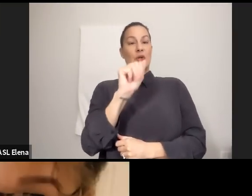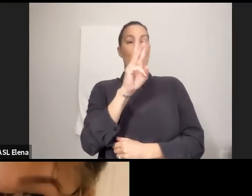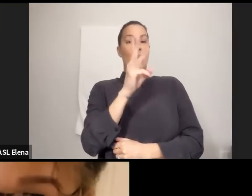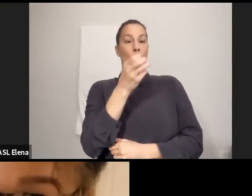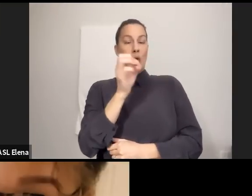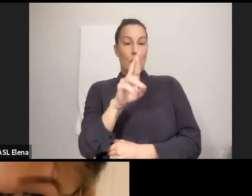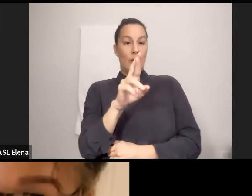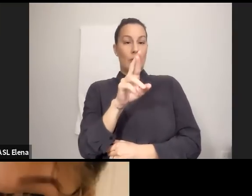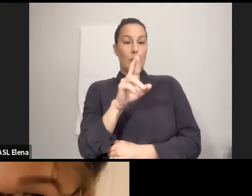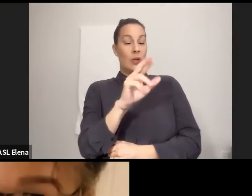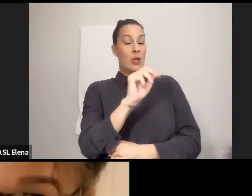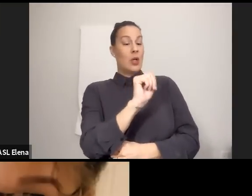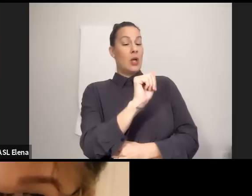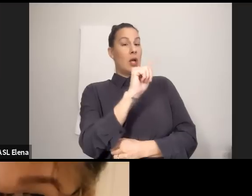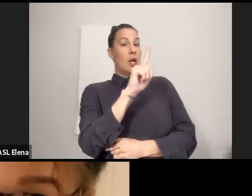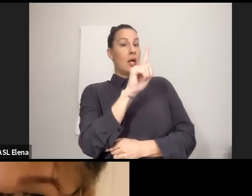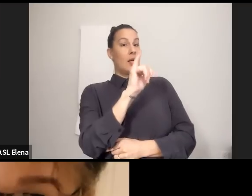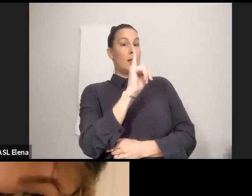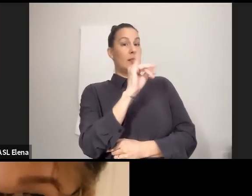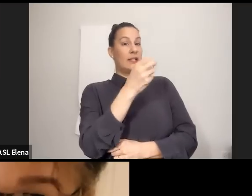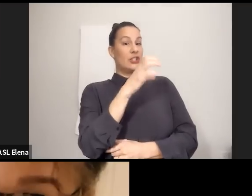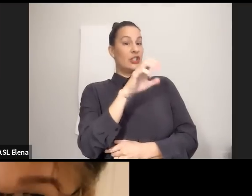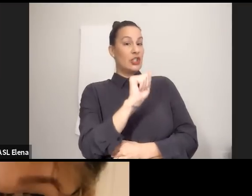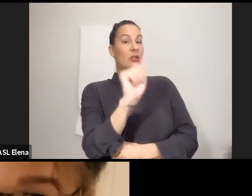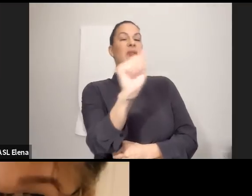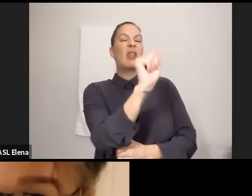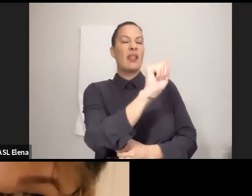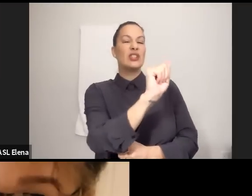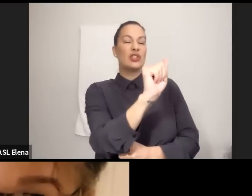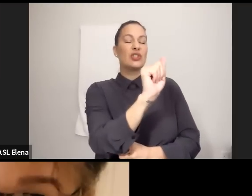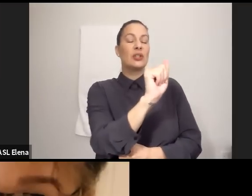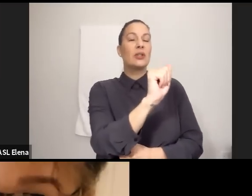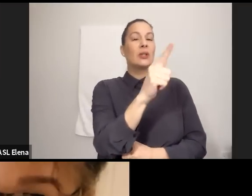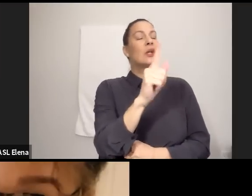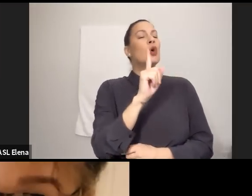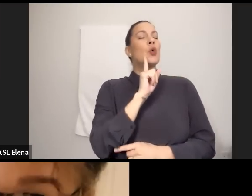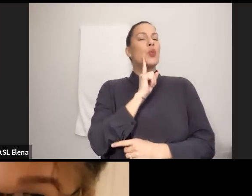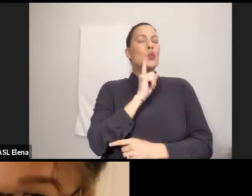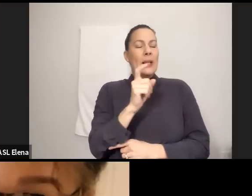Alicia contributed heavily to the writing and shaping of this statement.